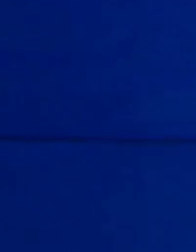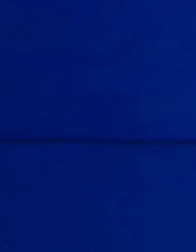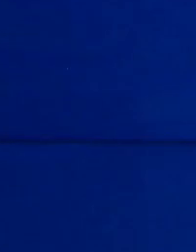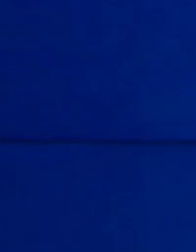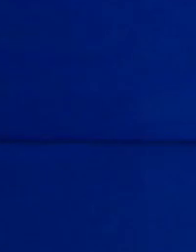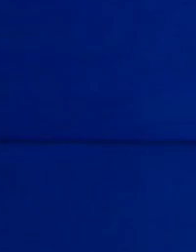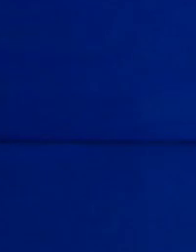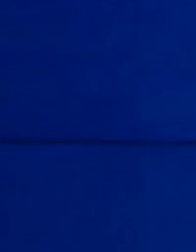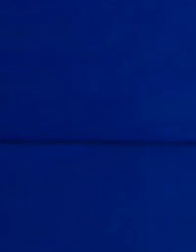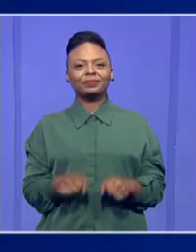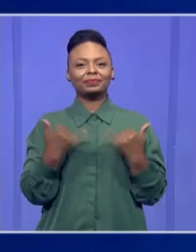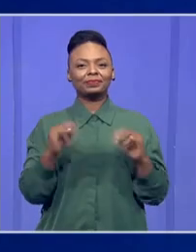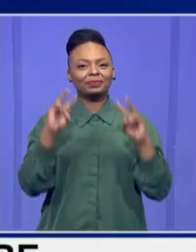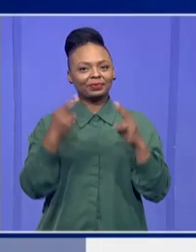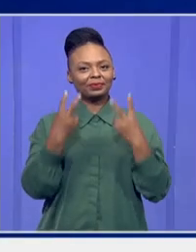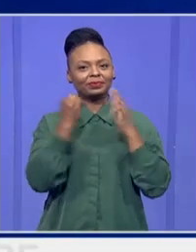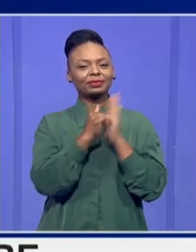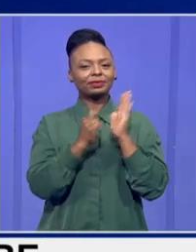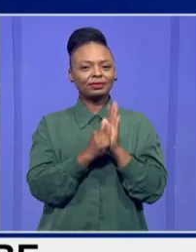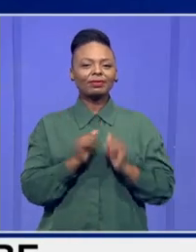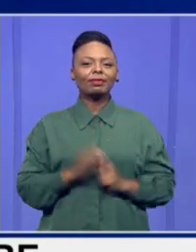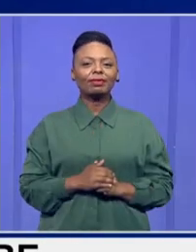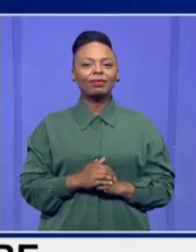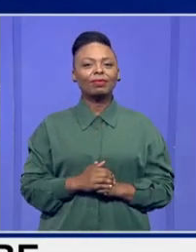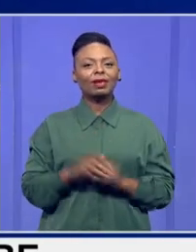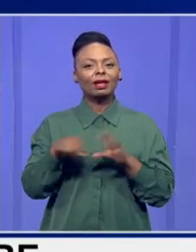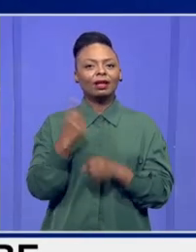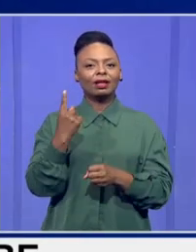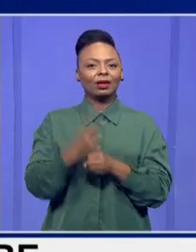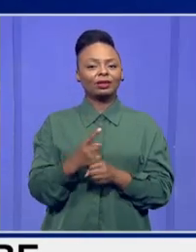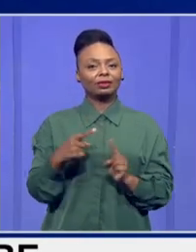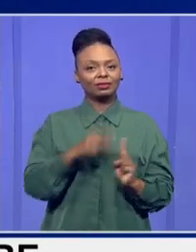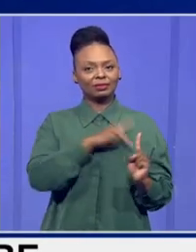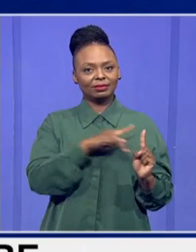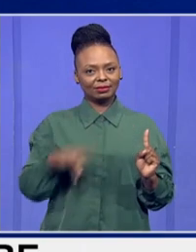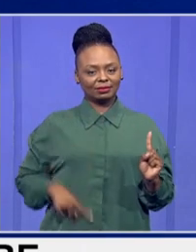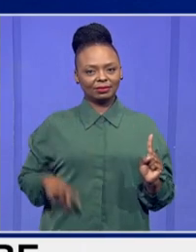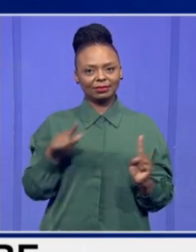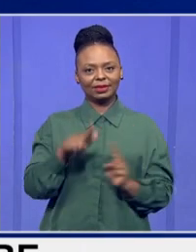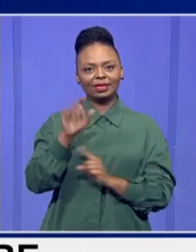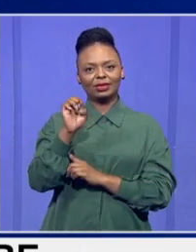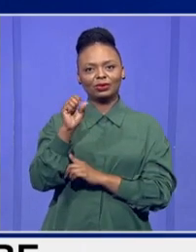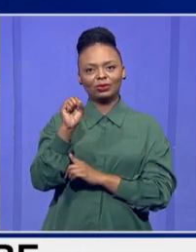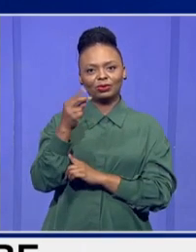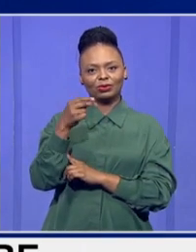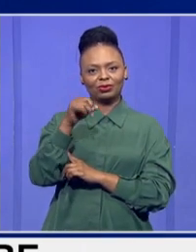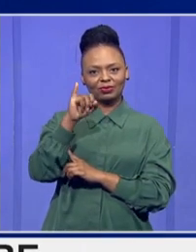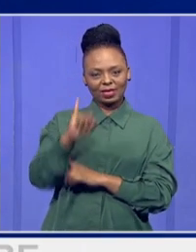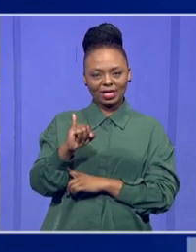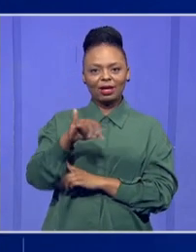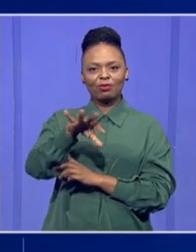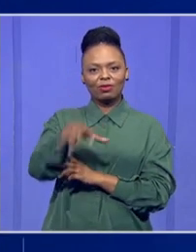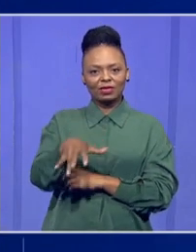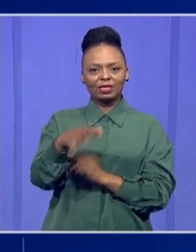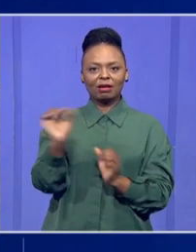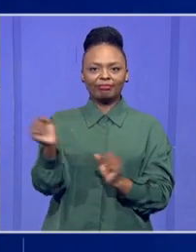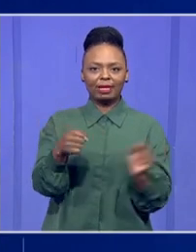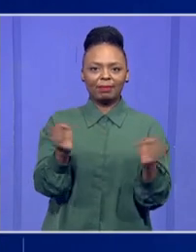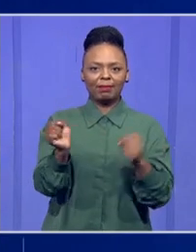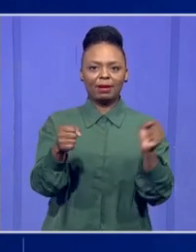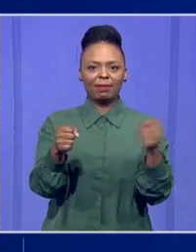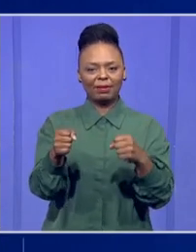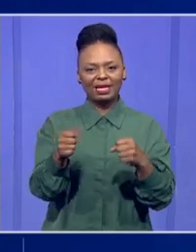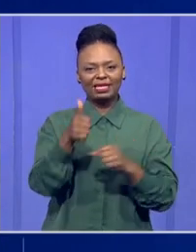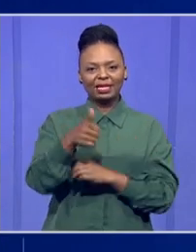Right, welcome back. You're watching The Agenda. So Gauteng Premier Panyaza Lesufi earlier announced the provincial deployment of the 6,000 crime